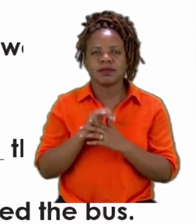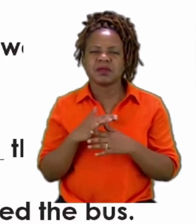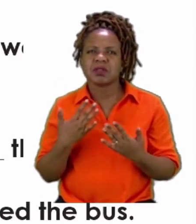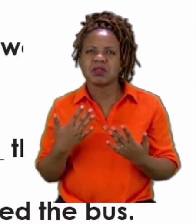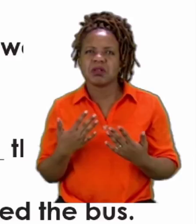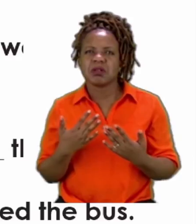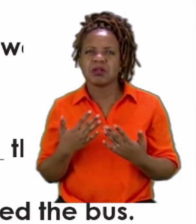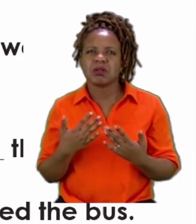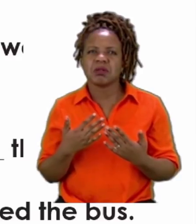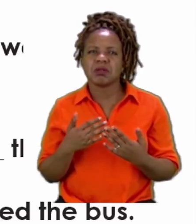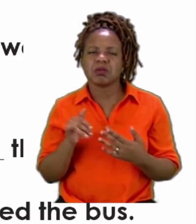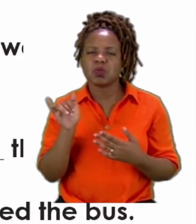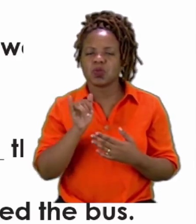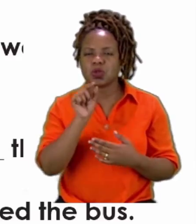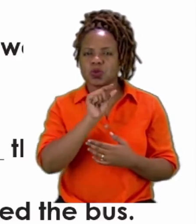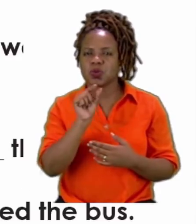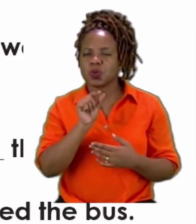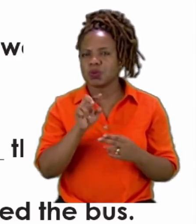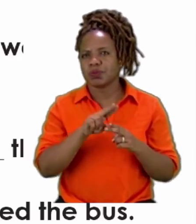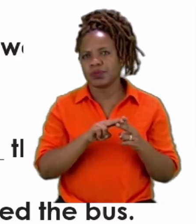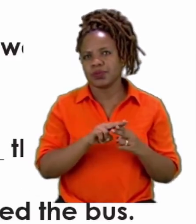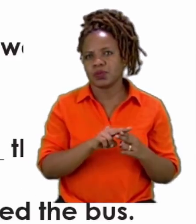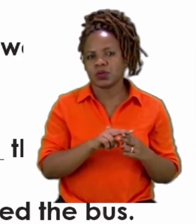Or do we use the word so?